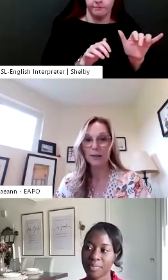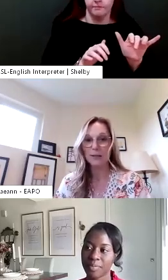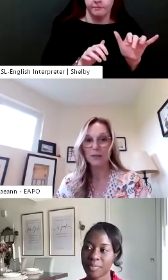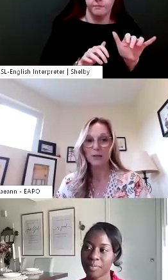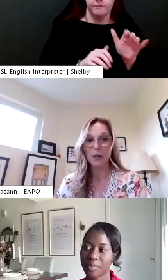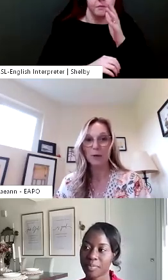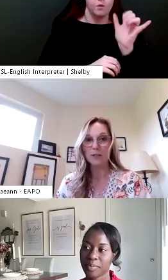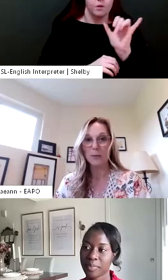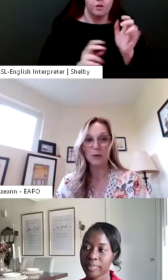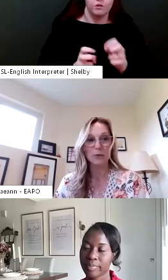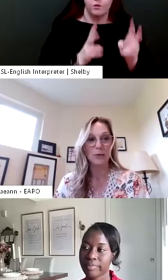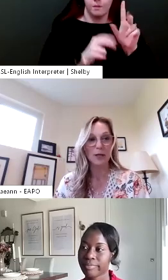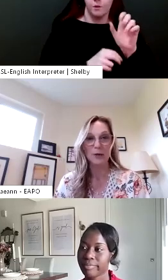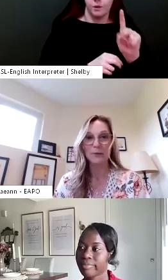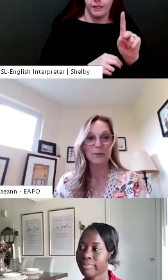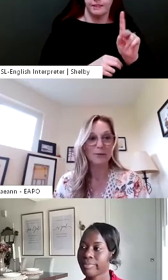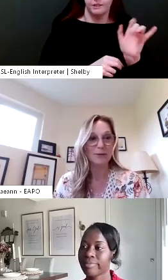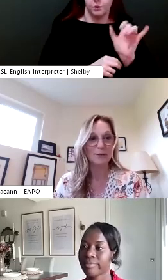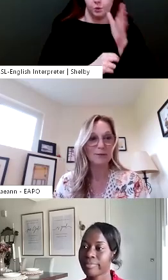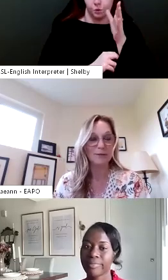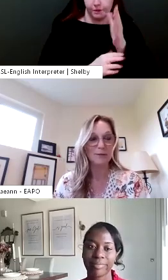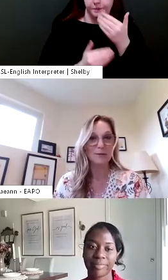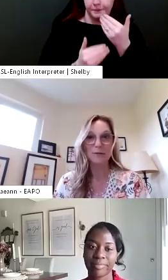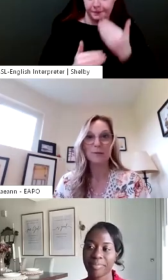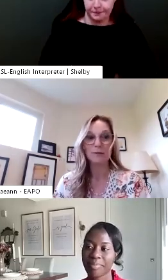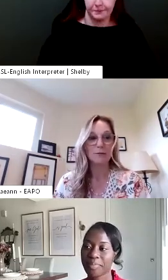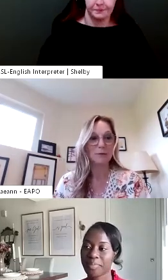also any links in the chat box as we go. So thank you.